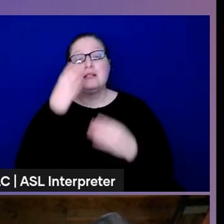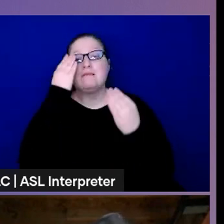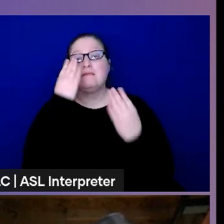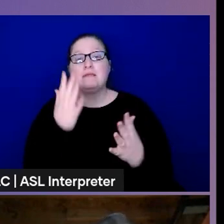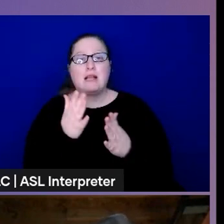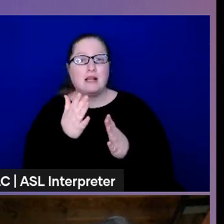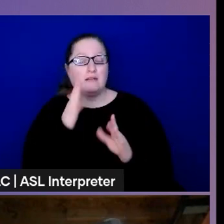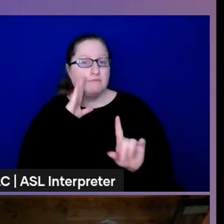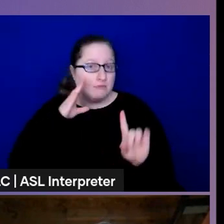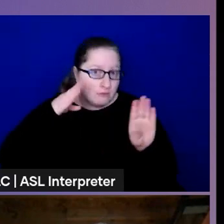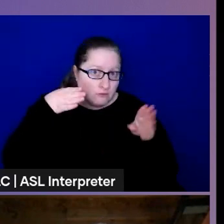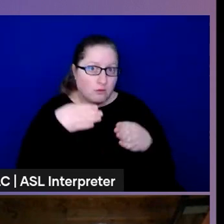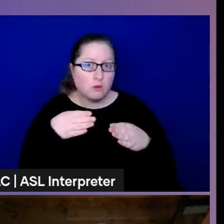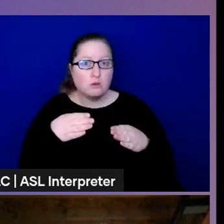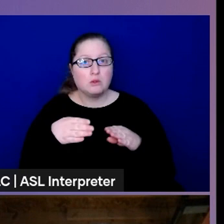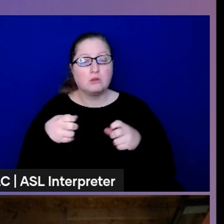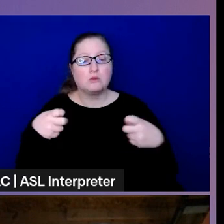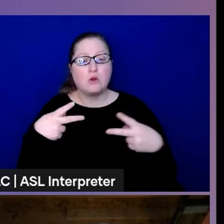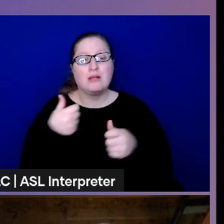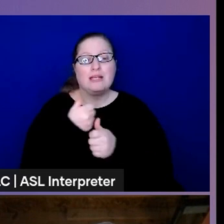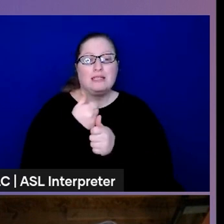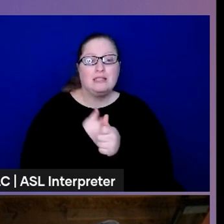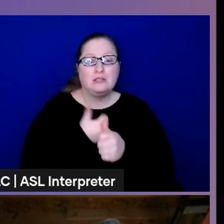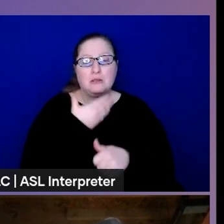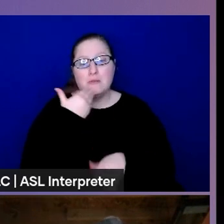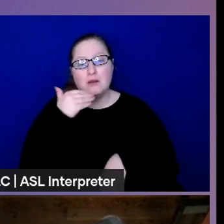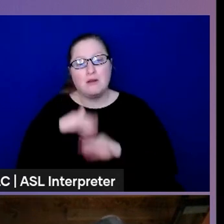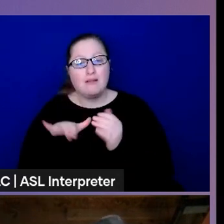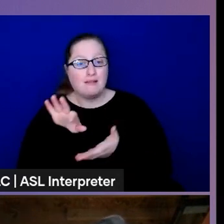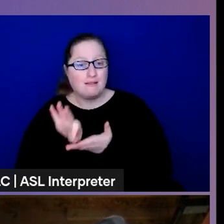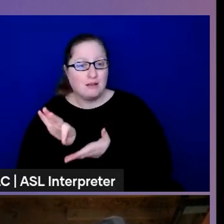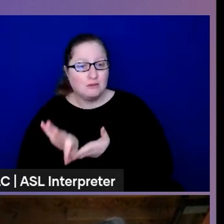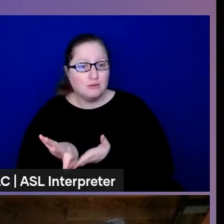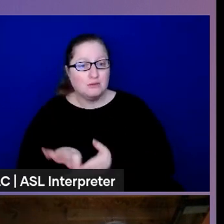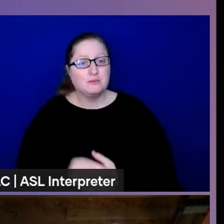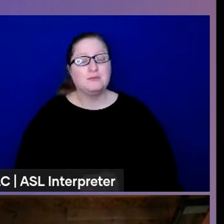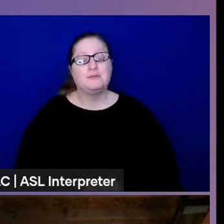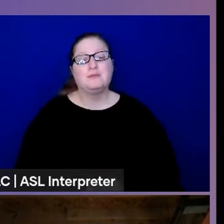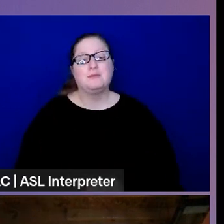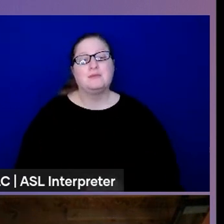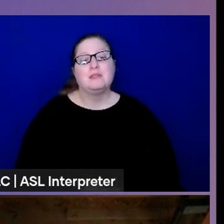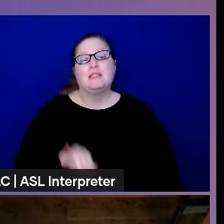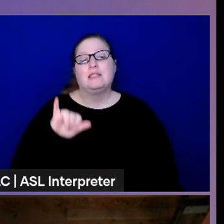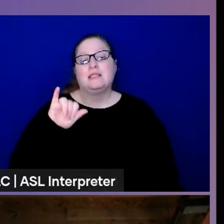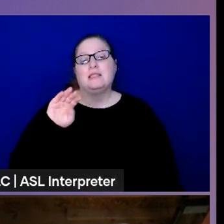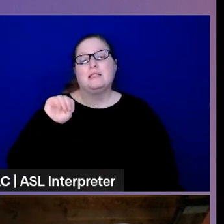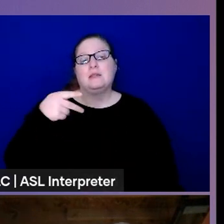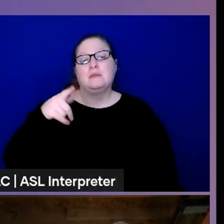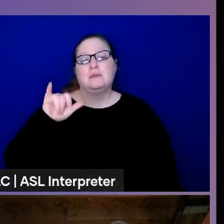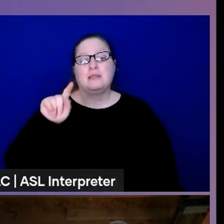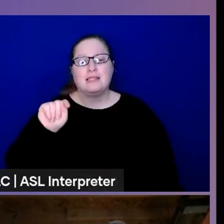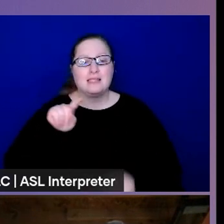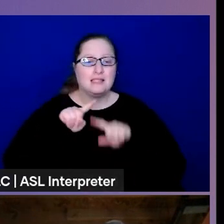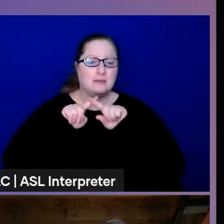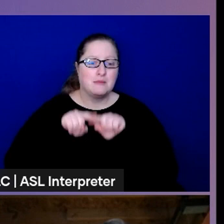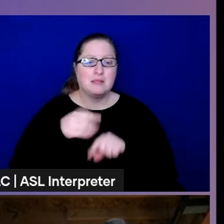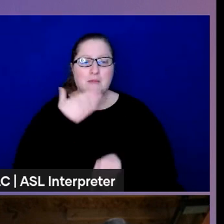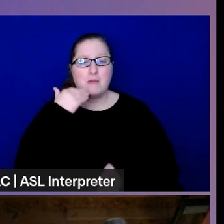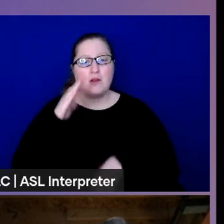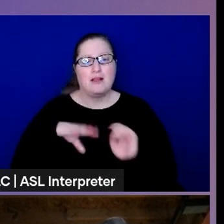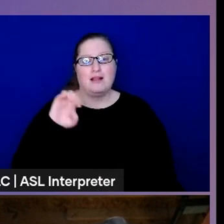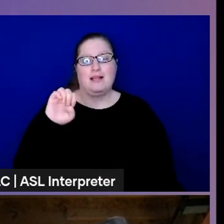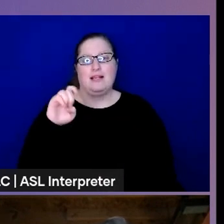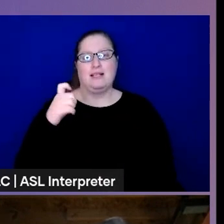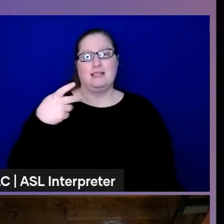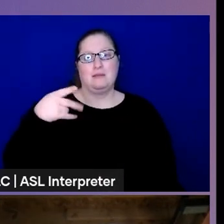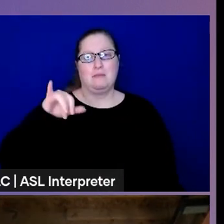how for each is better than count, and implicit dependencies, always better than explicit dependencies.